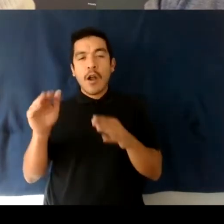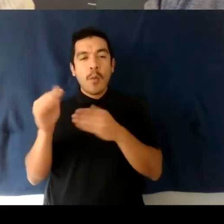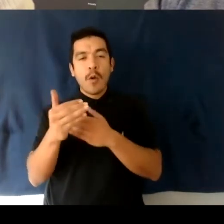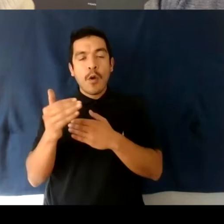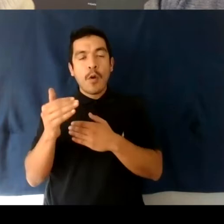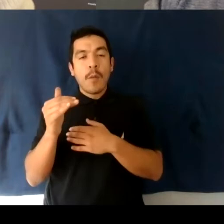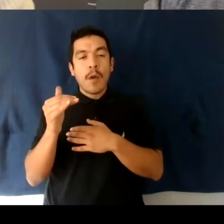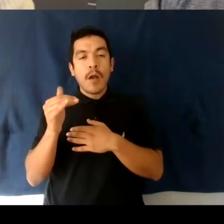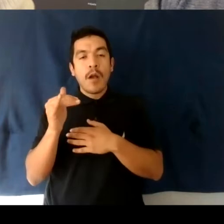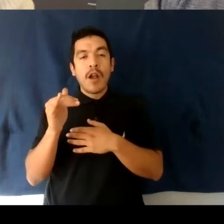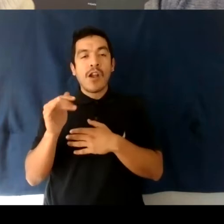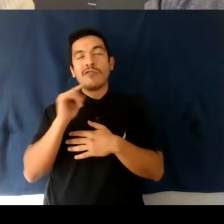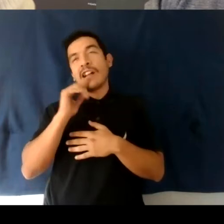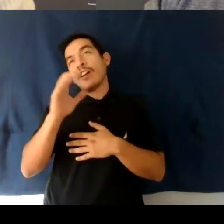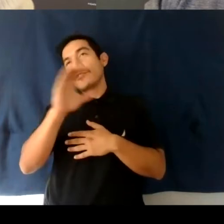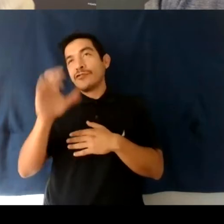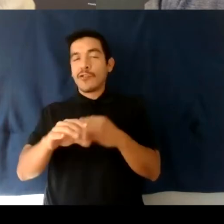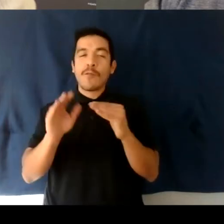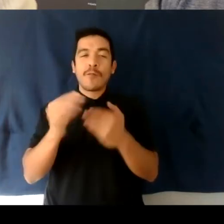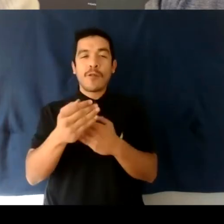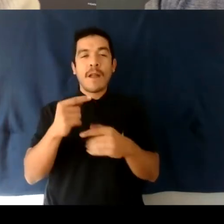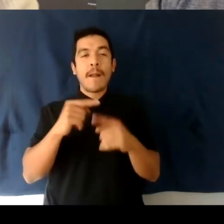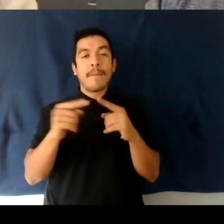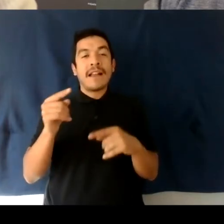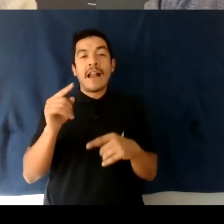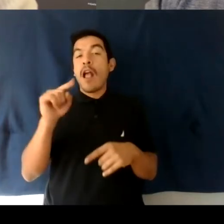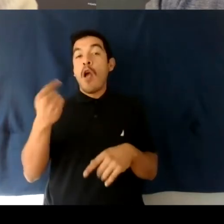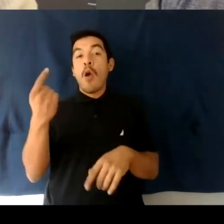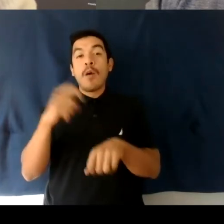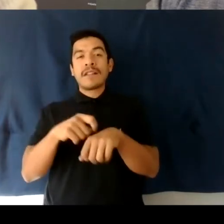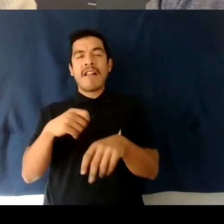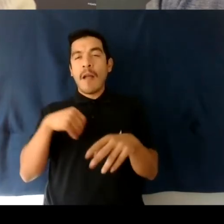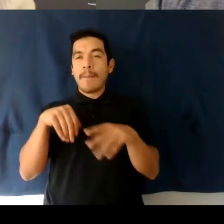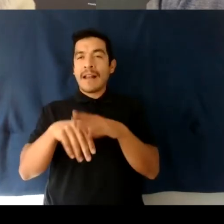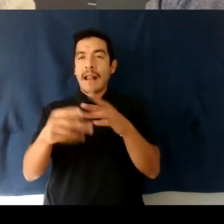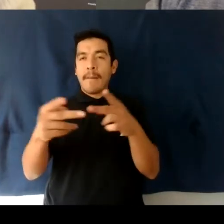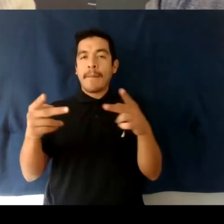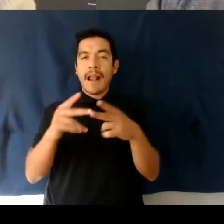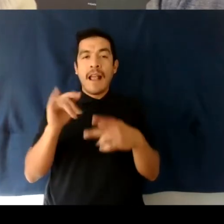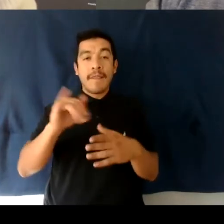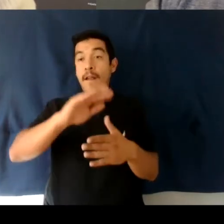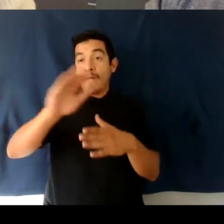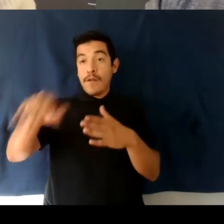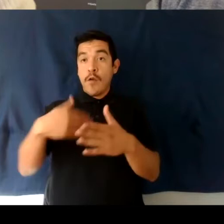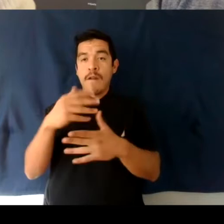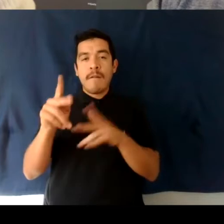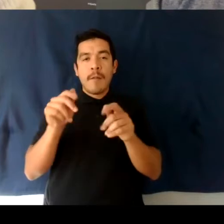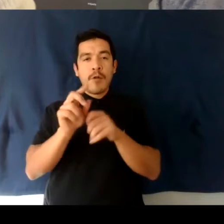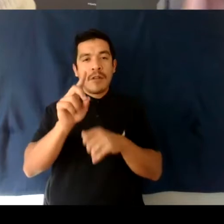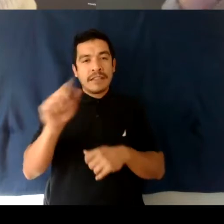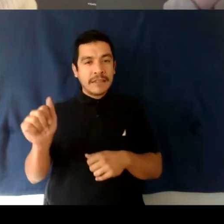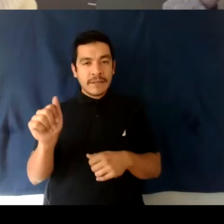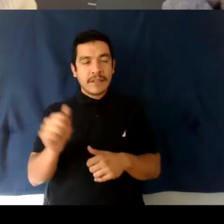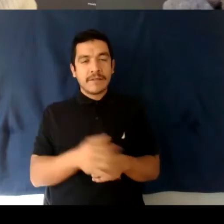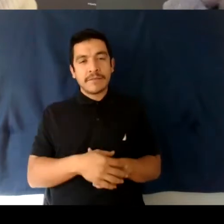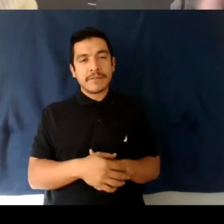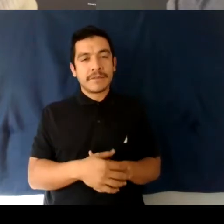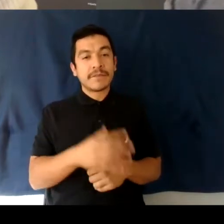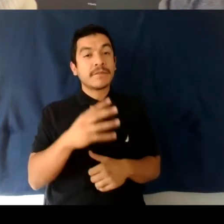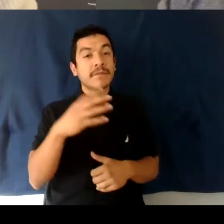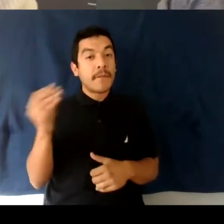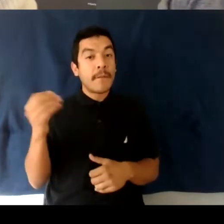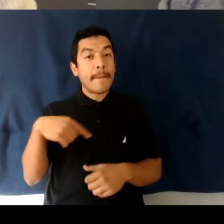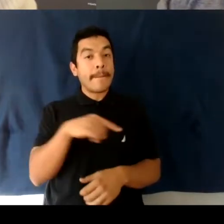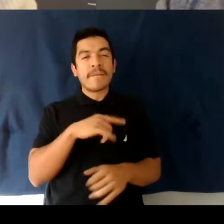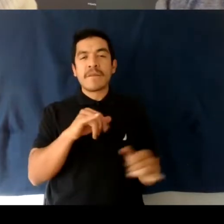was a virtual room, but still, like, the only time I'd ever been in a room that was entirely made up of people with disabilities. And we